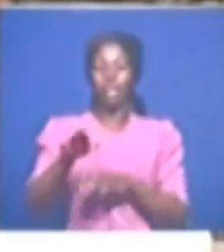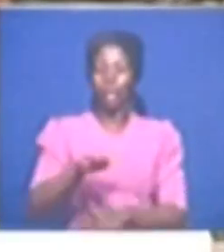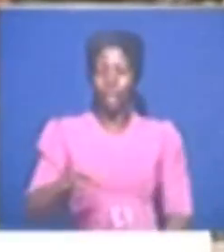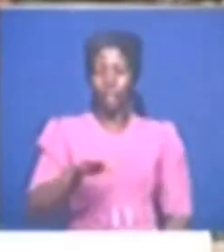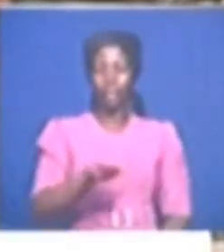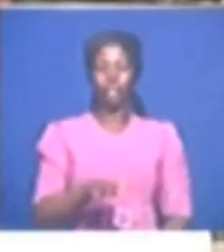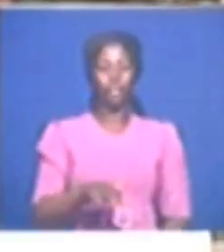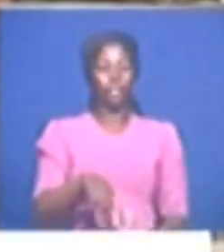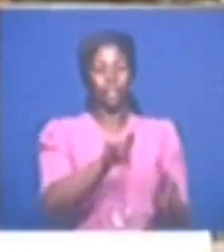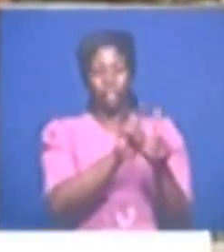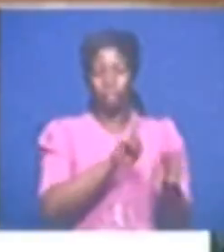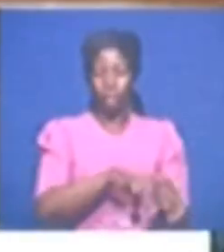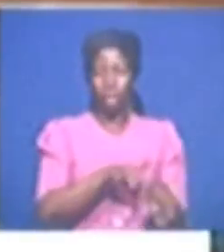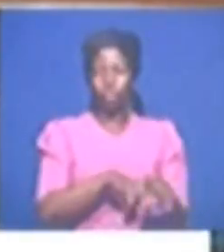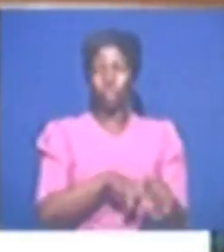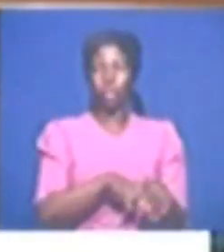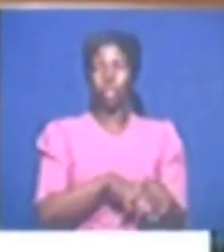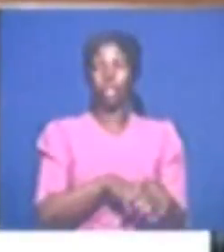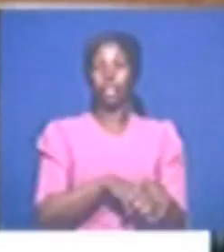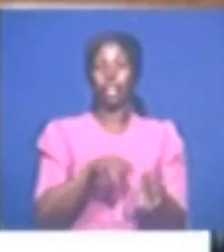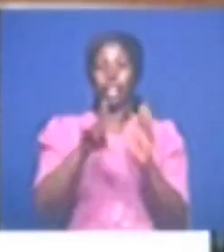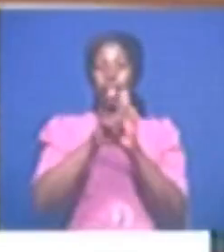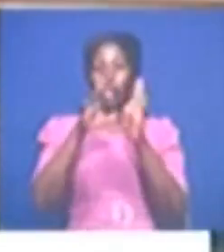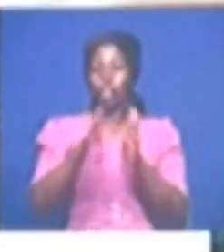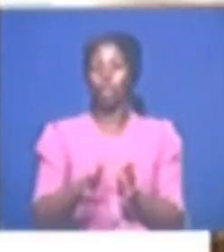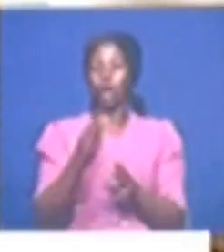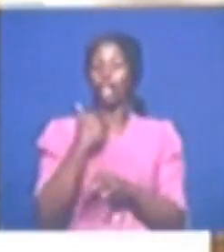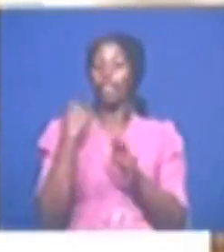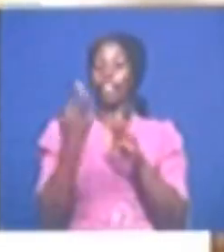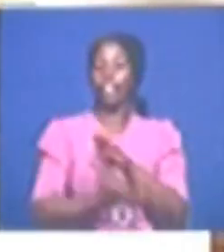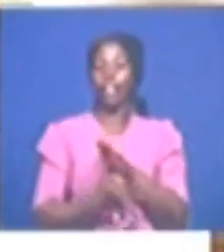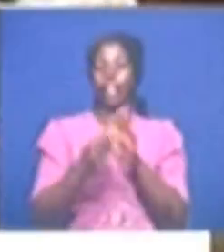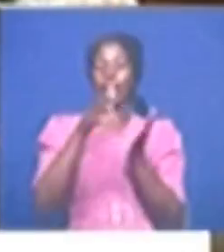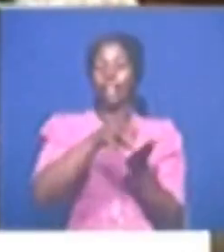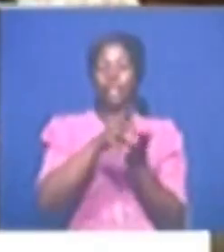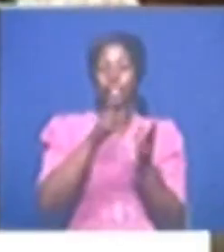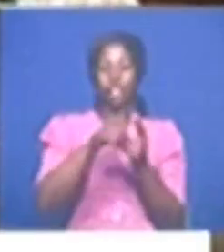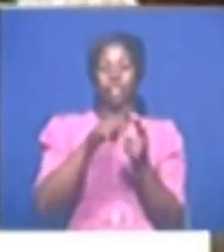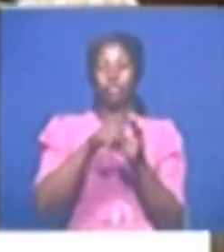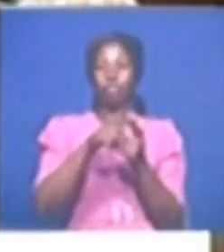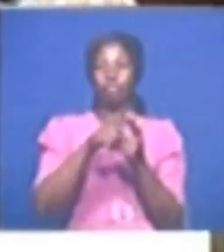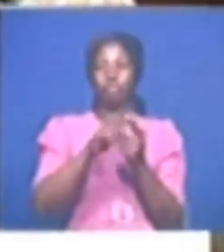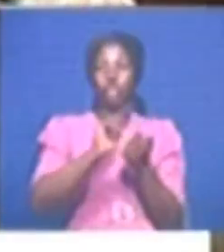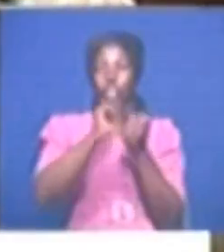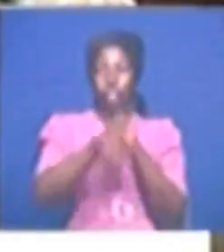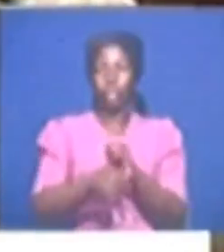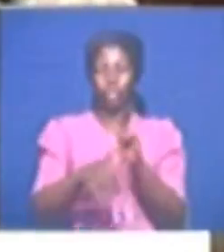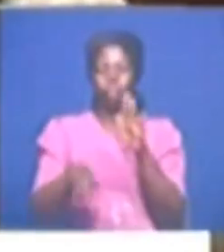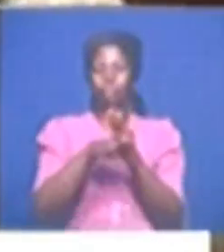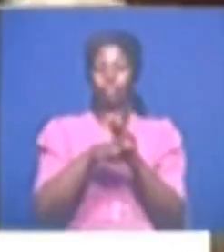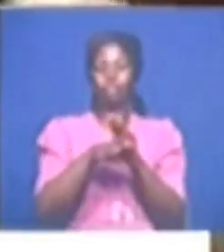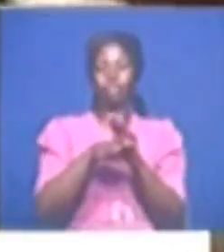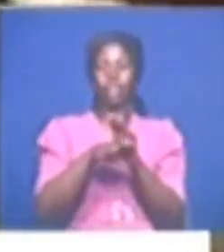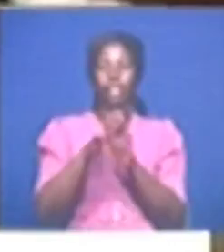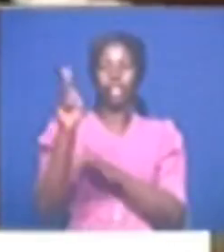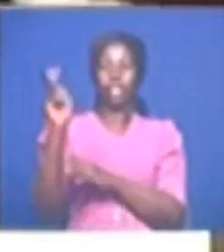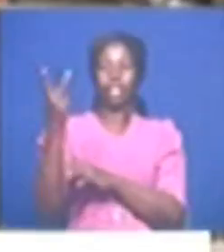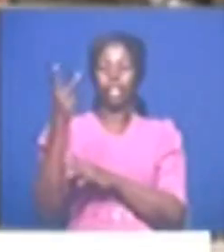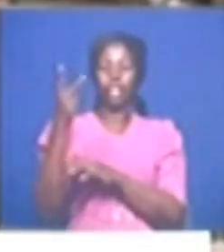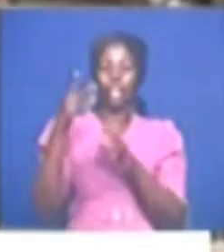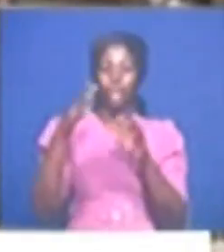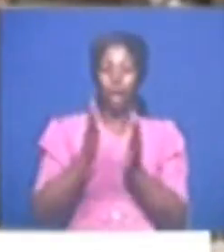meantime, renowned activist Okia Omtata has filed a case seeking to overturn the sacking of Kenya Ports Authority Managing Director Catherine